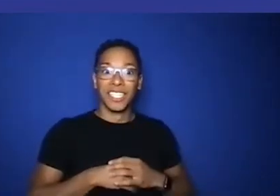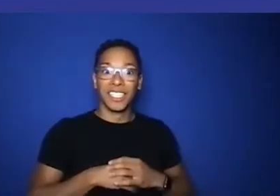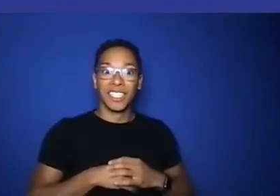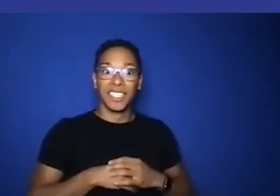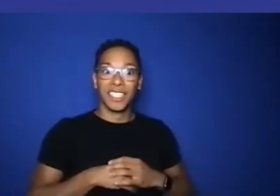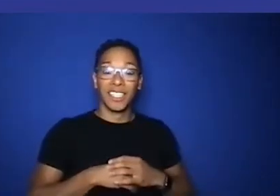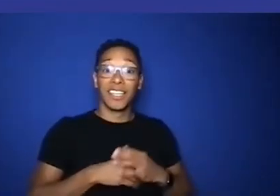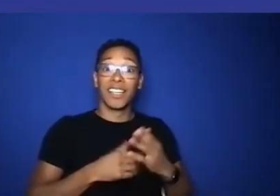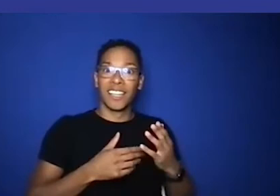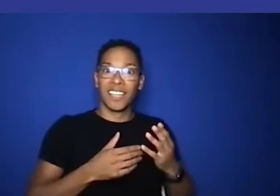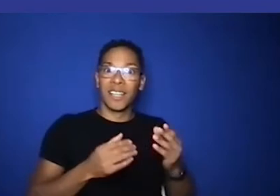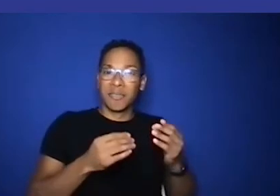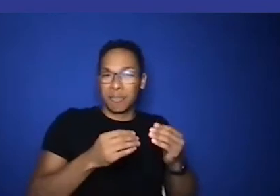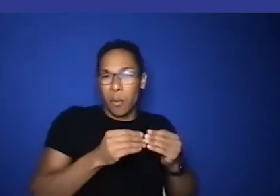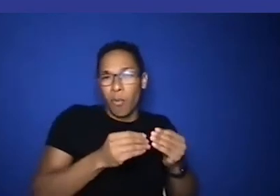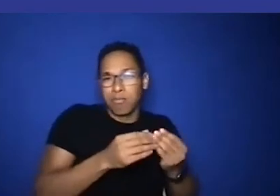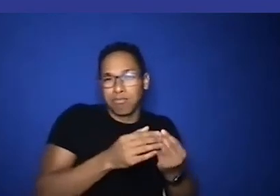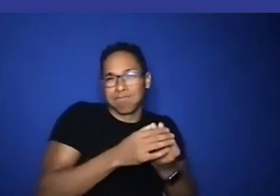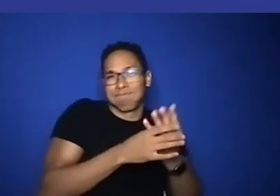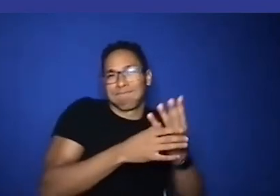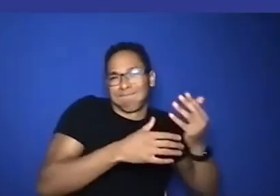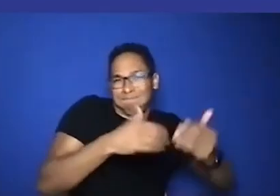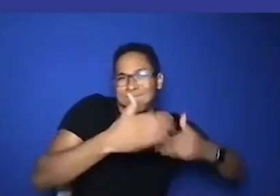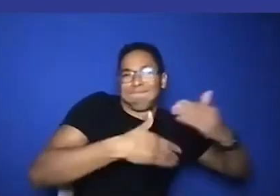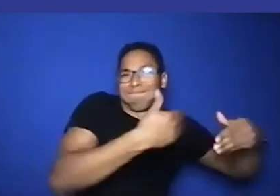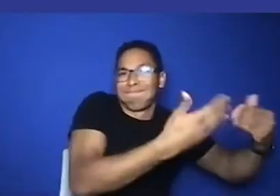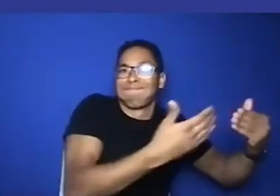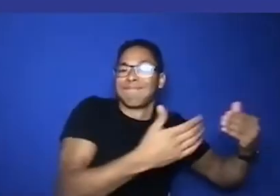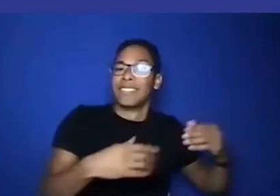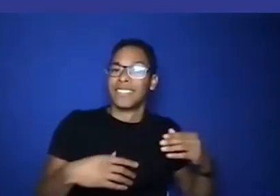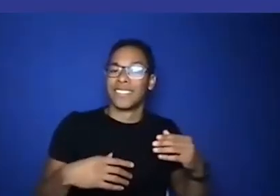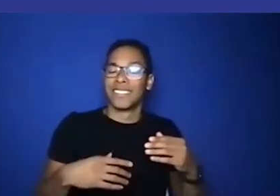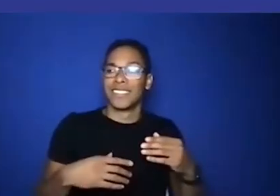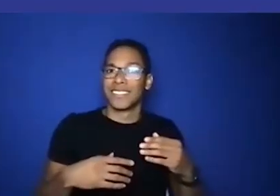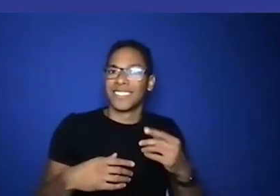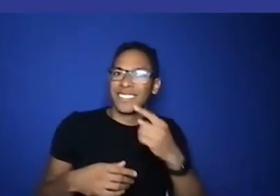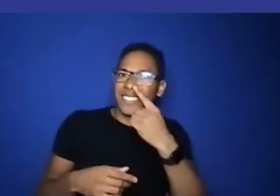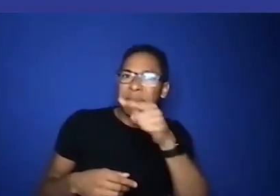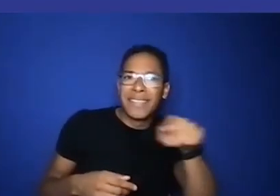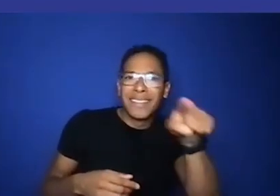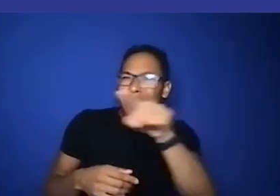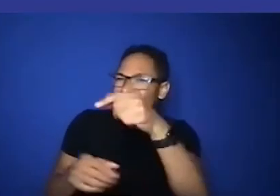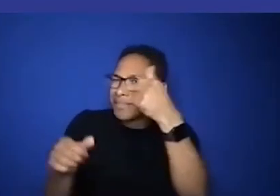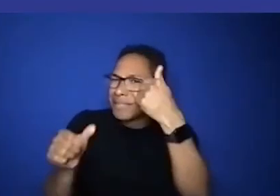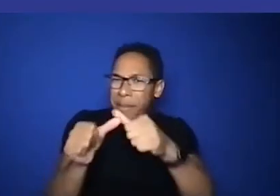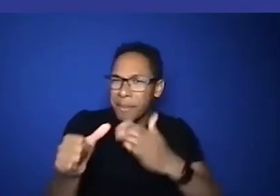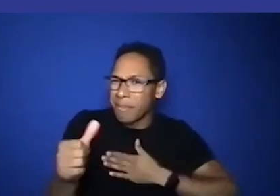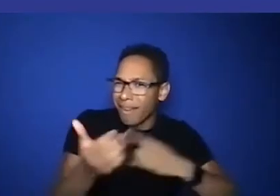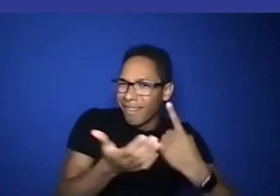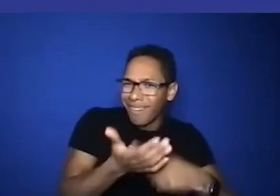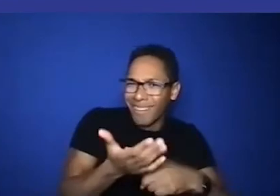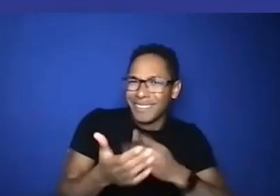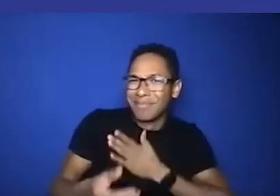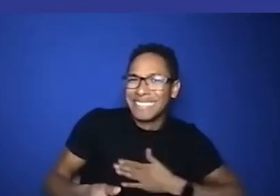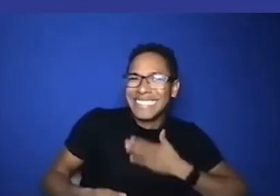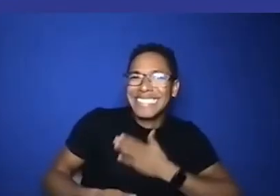then more grows from that, right? I mean, I'm somebody please help me, because I'm forgetting the crux of